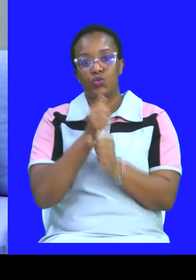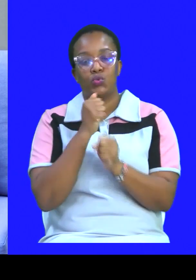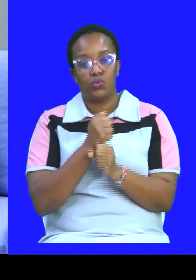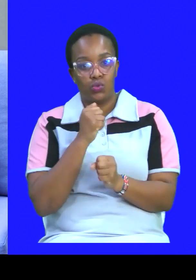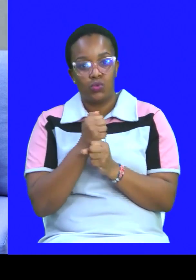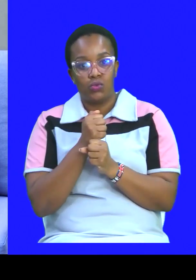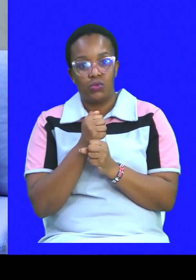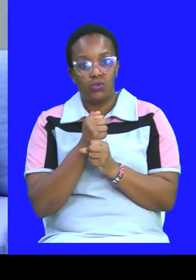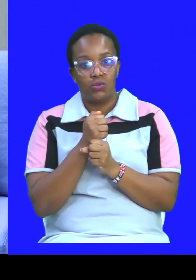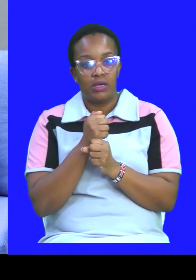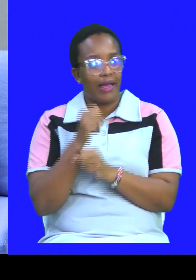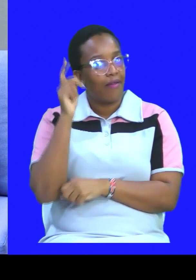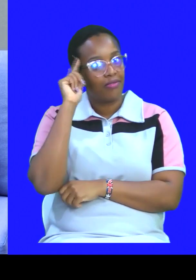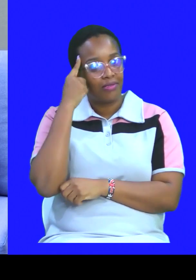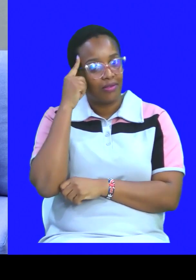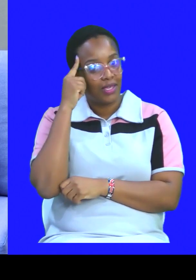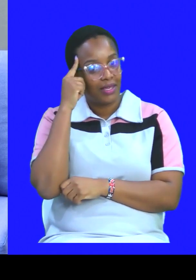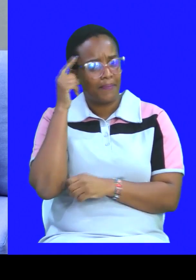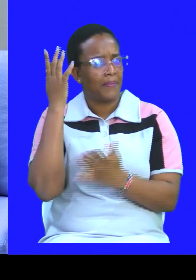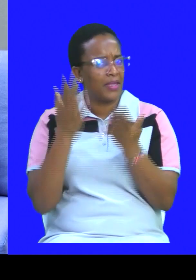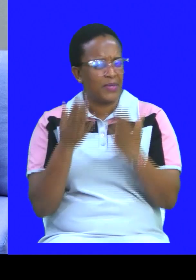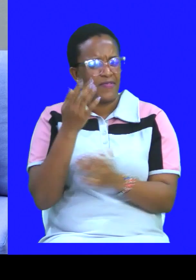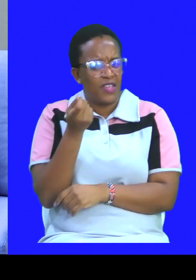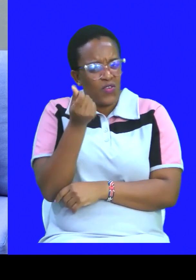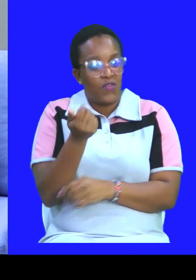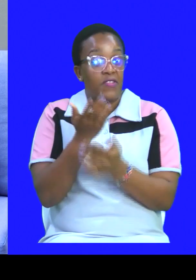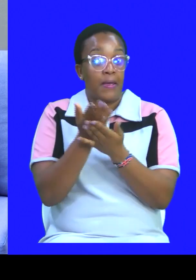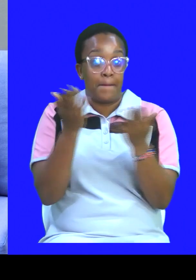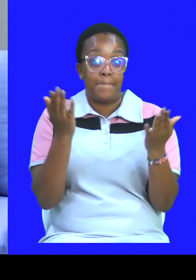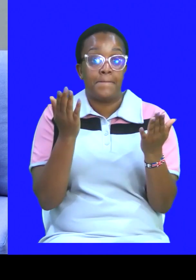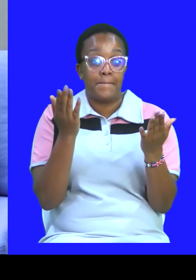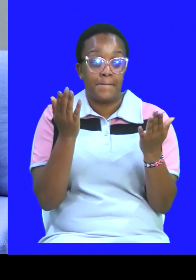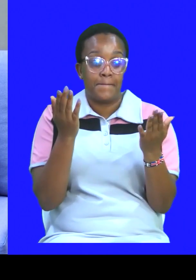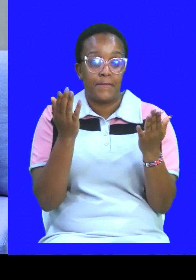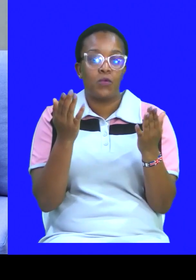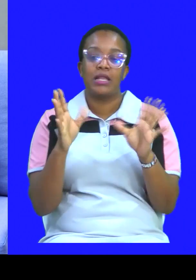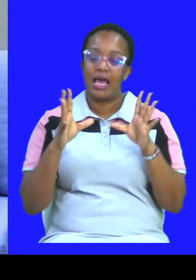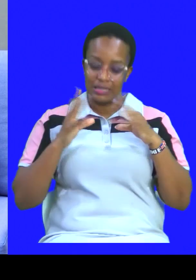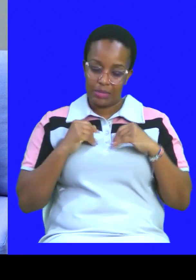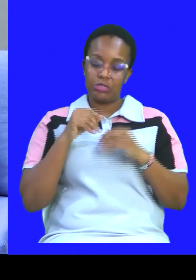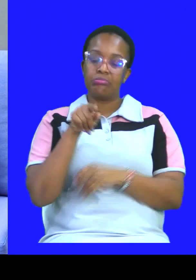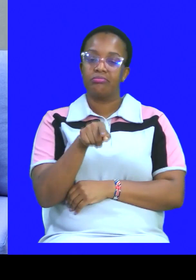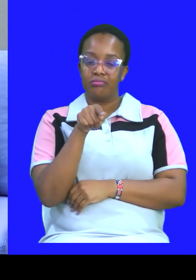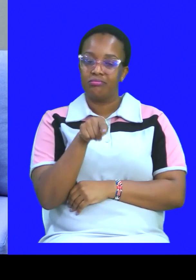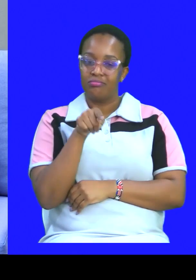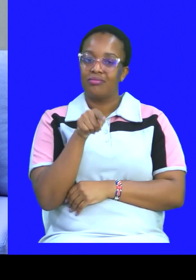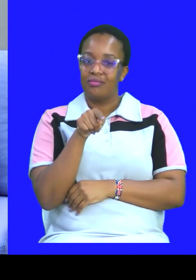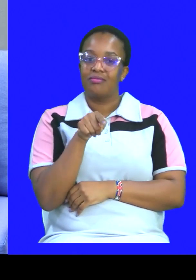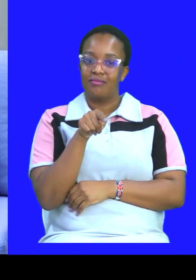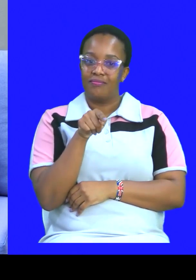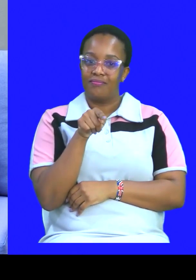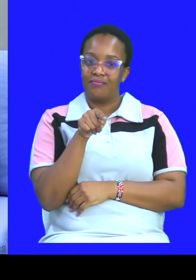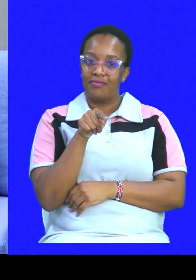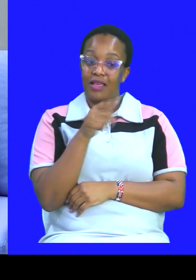So I don't think maybe a few of them will refuse to embrace this, but those are the three